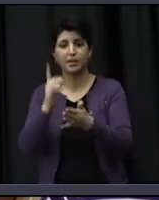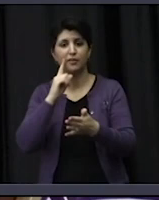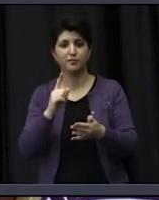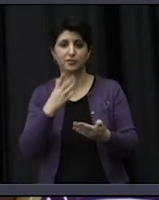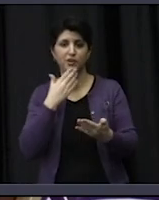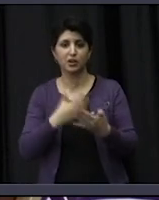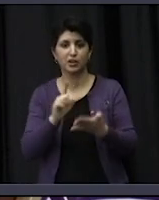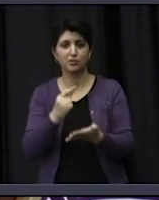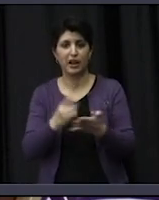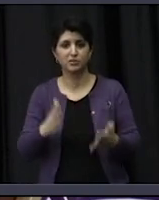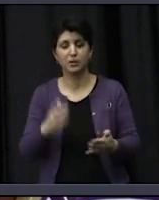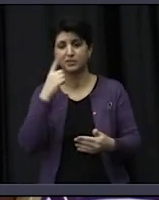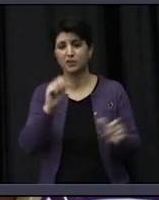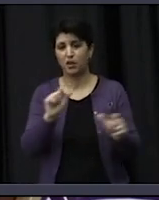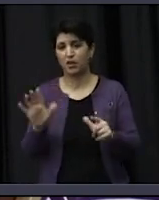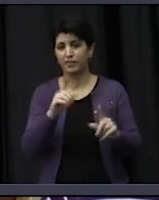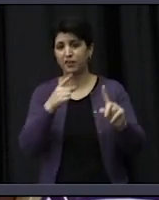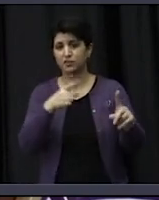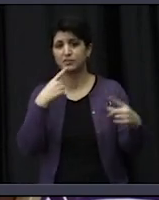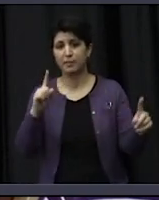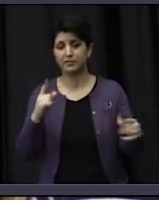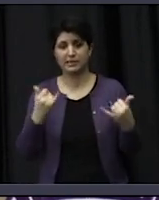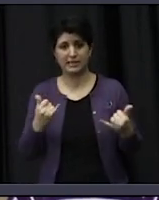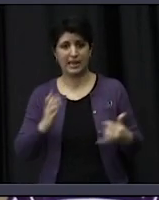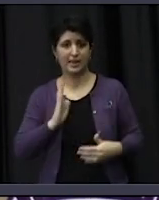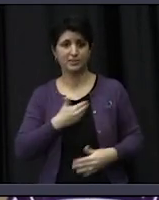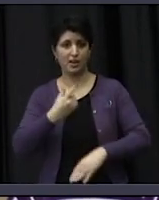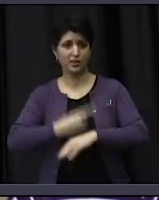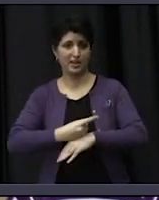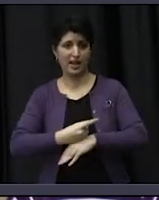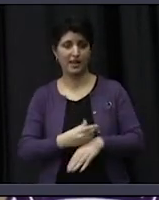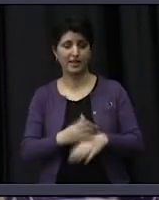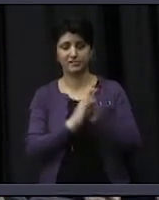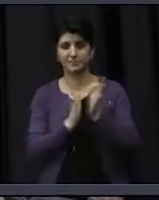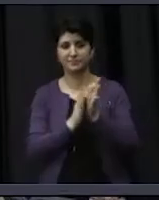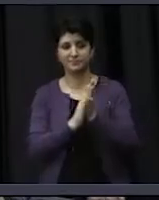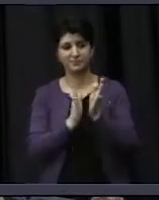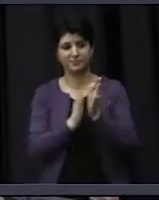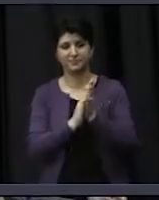all of their achievements. Today is our day.